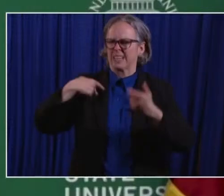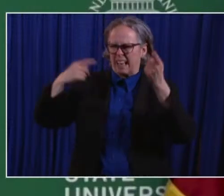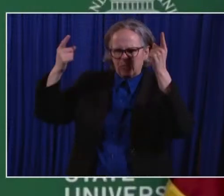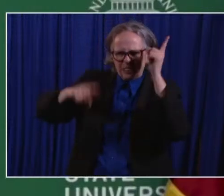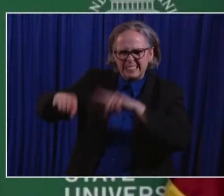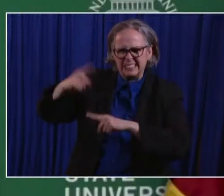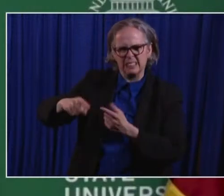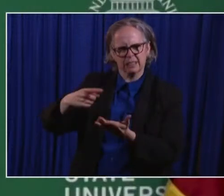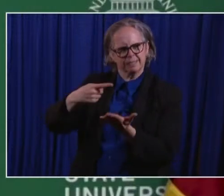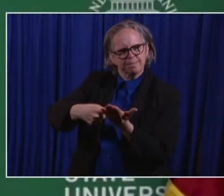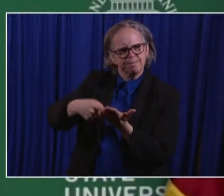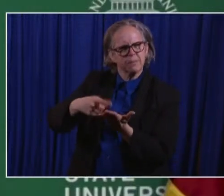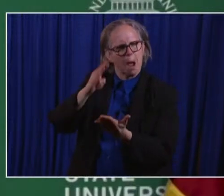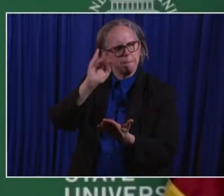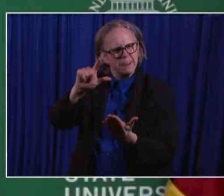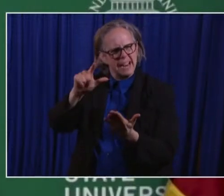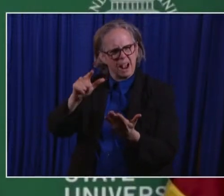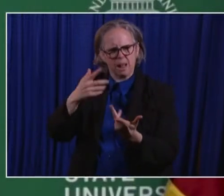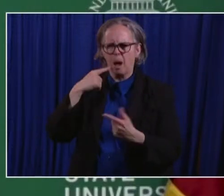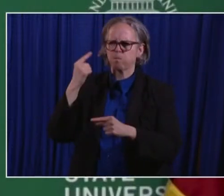basic principles I just outlined.